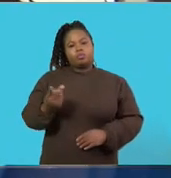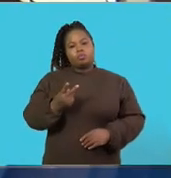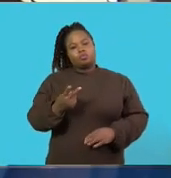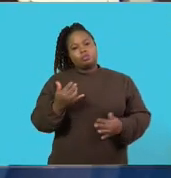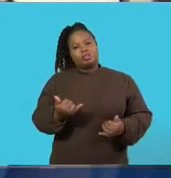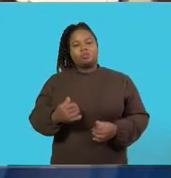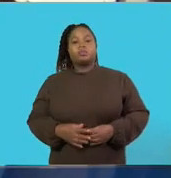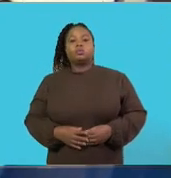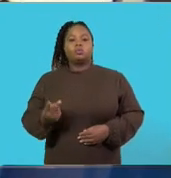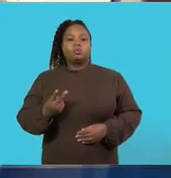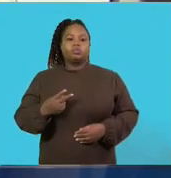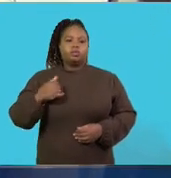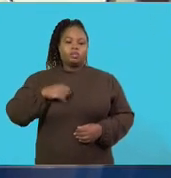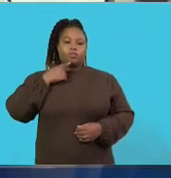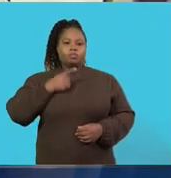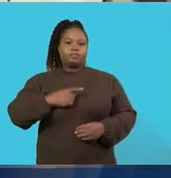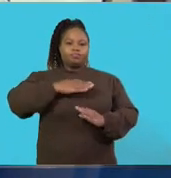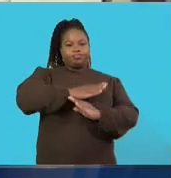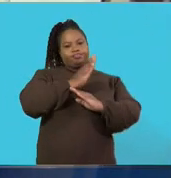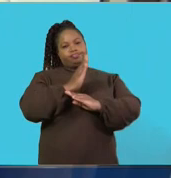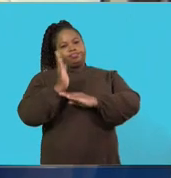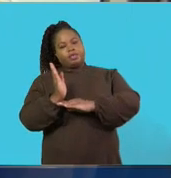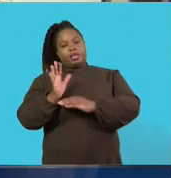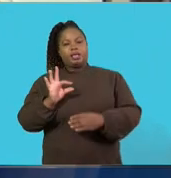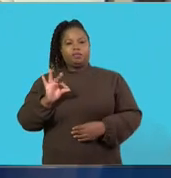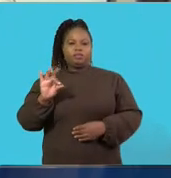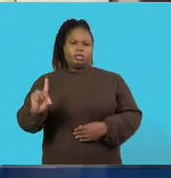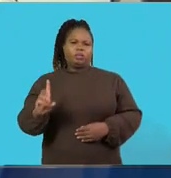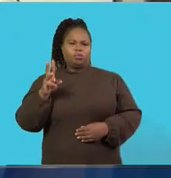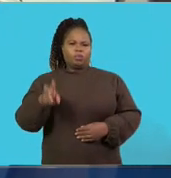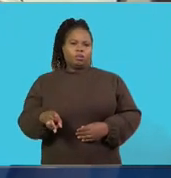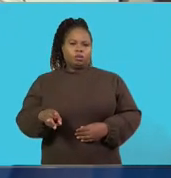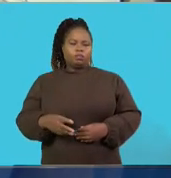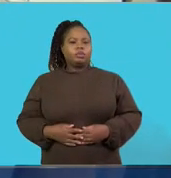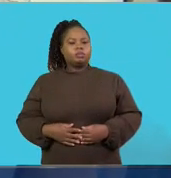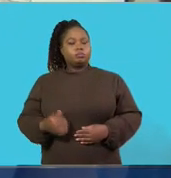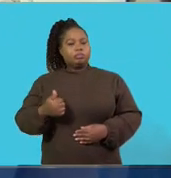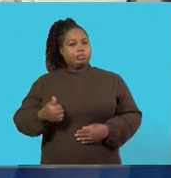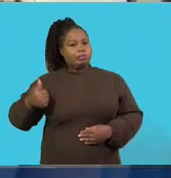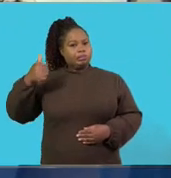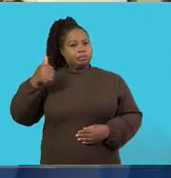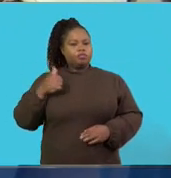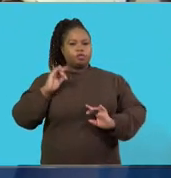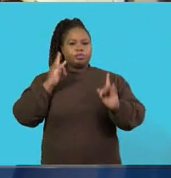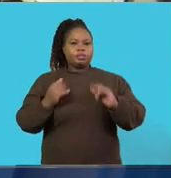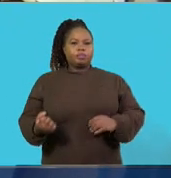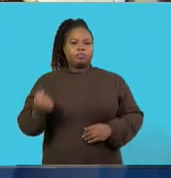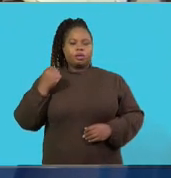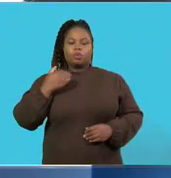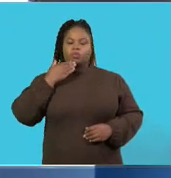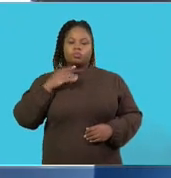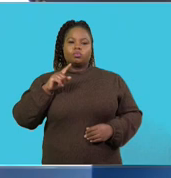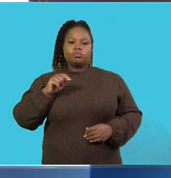ka hora ya botshelela thapama matsatsi ohle a beke. Mookamedi wa dipuisano wa City Power e leng